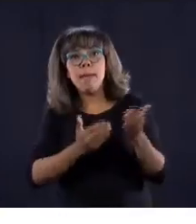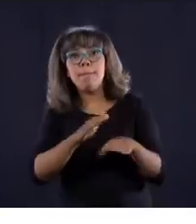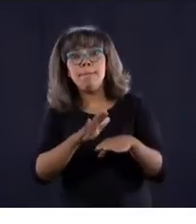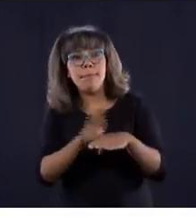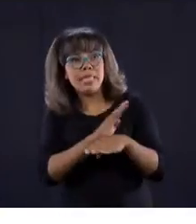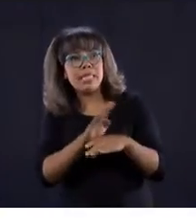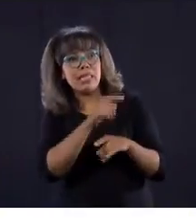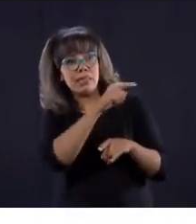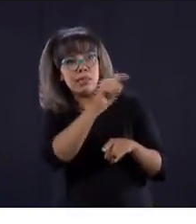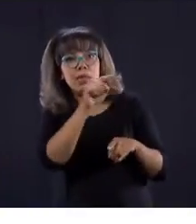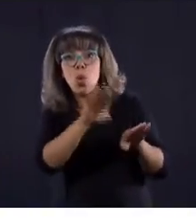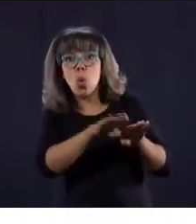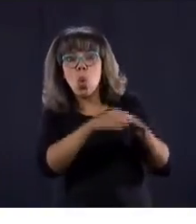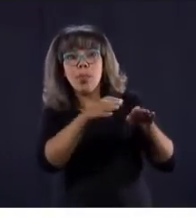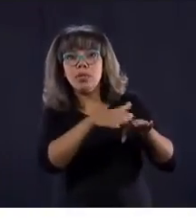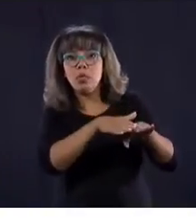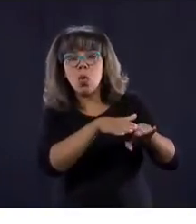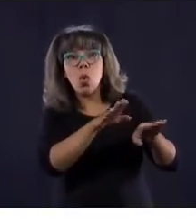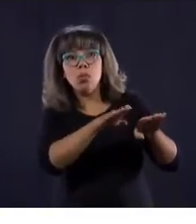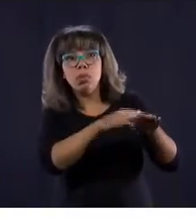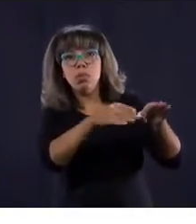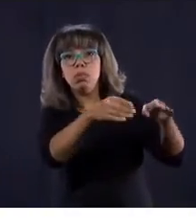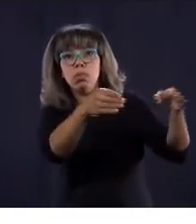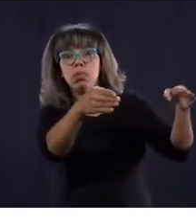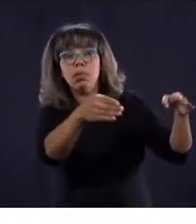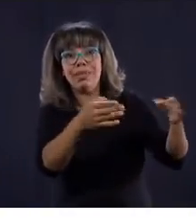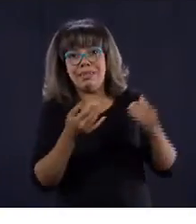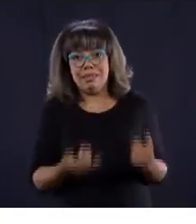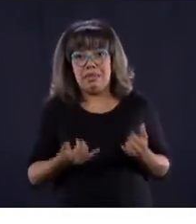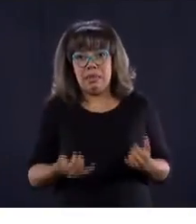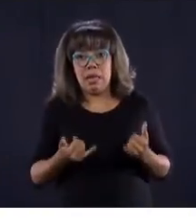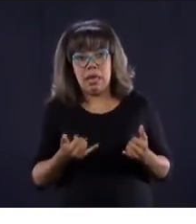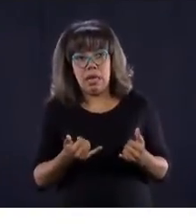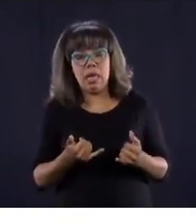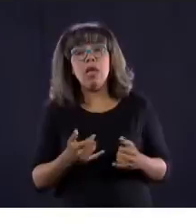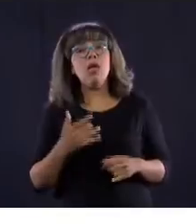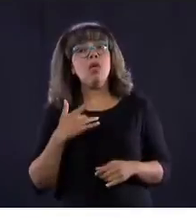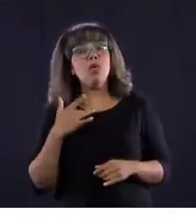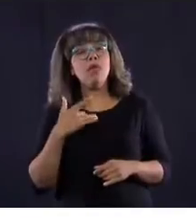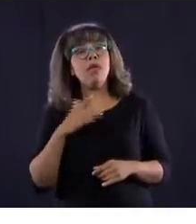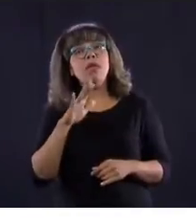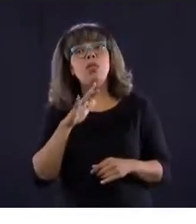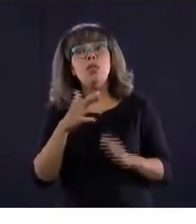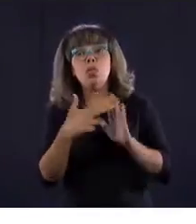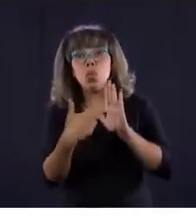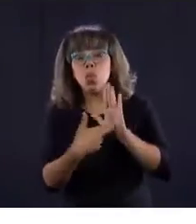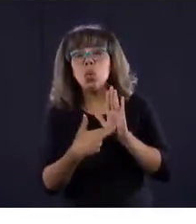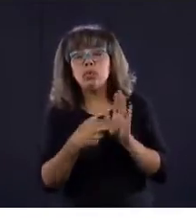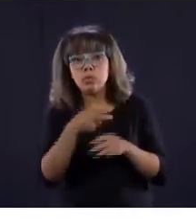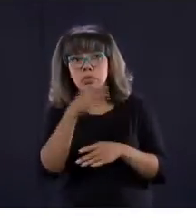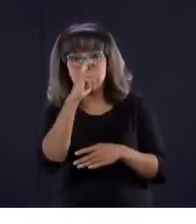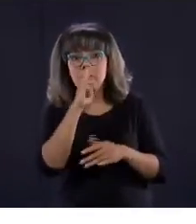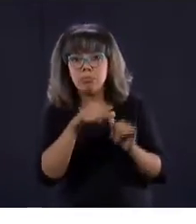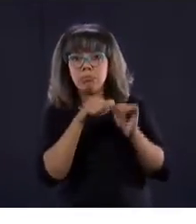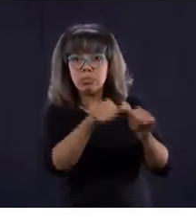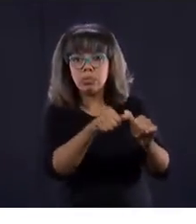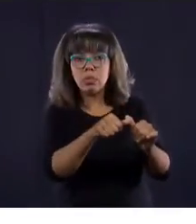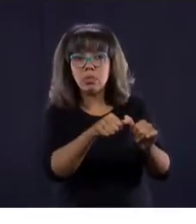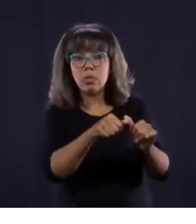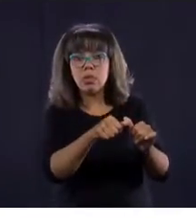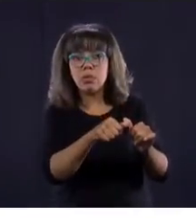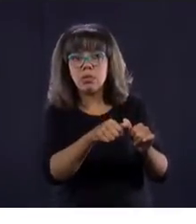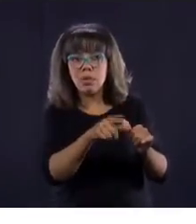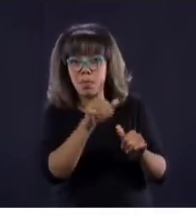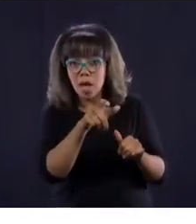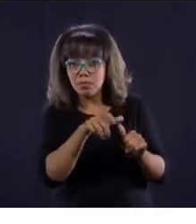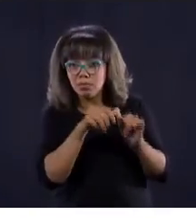the public and public transport. Is it in the plans to distribute masks in the public? I know some cities